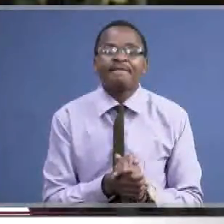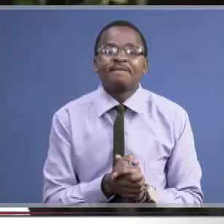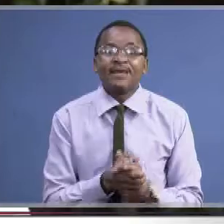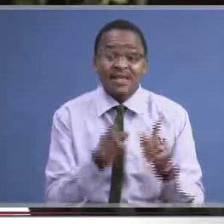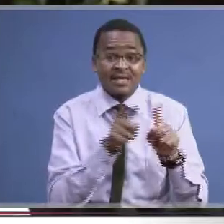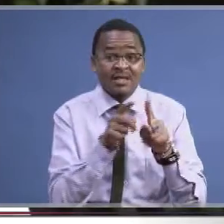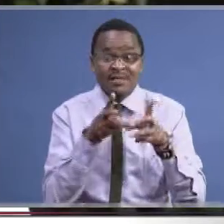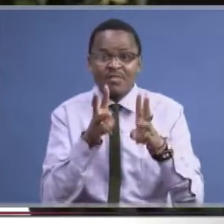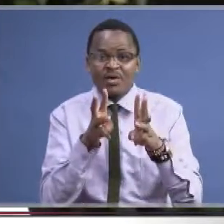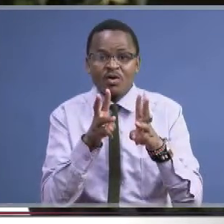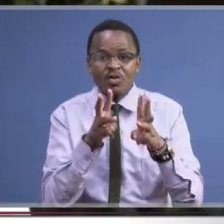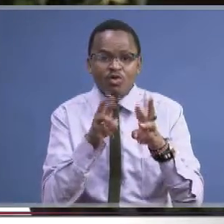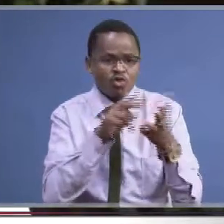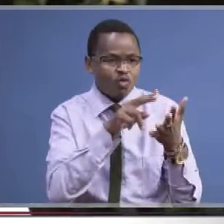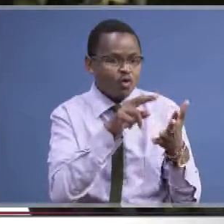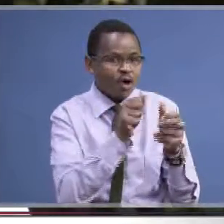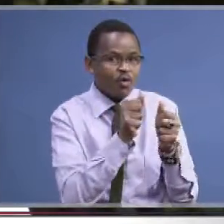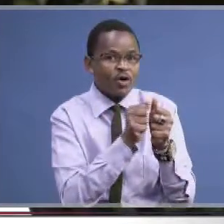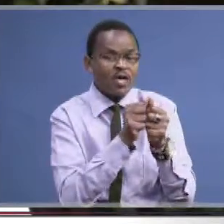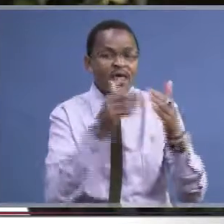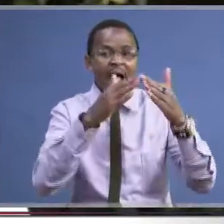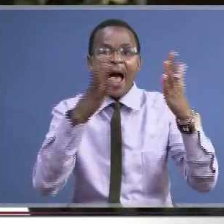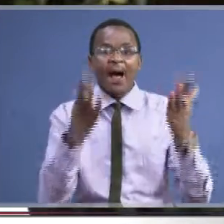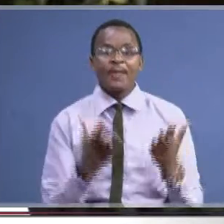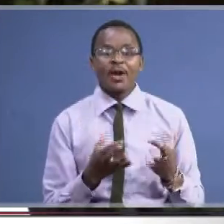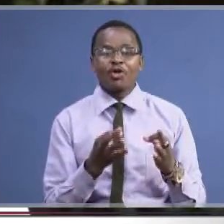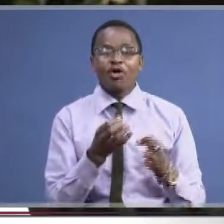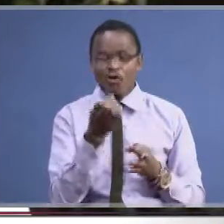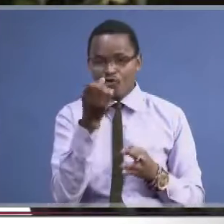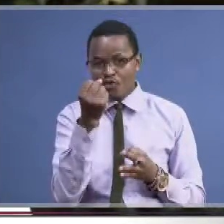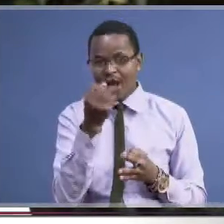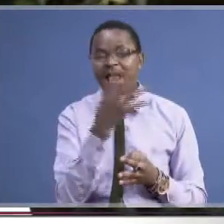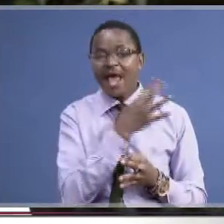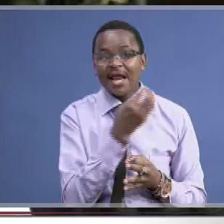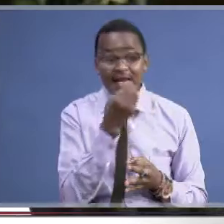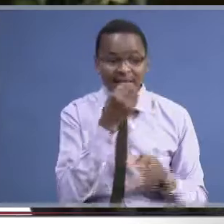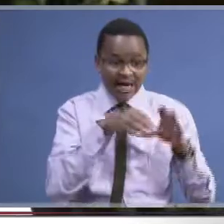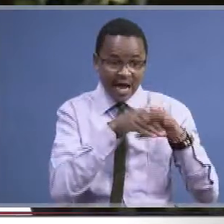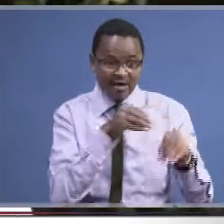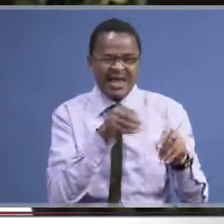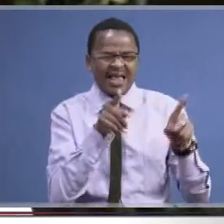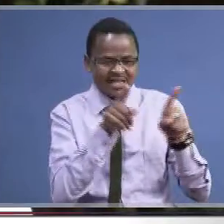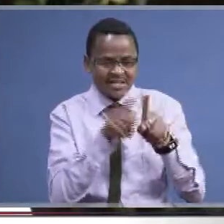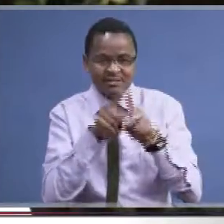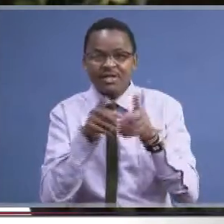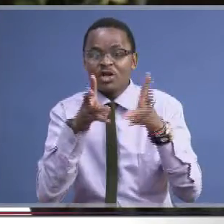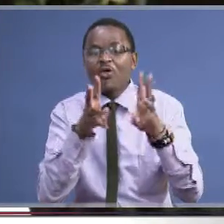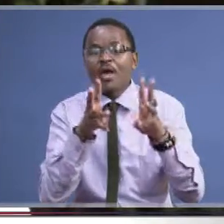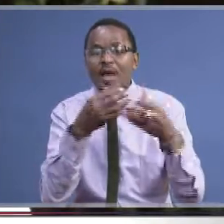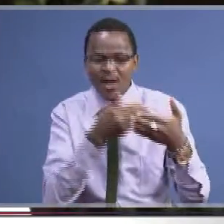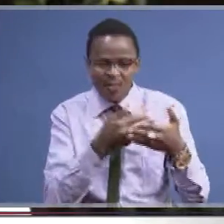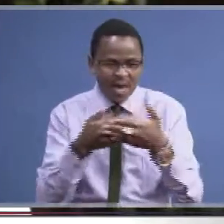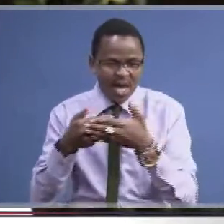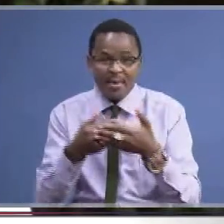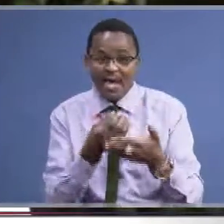The same way you walk out with a plate of ugali and eat outside there is the same way this baby is